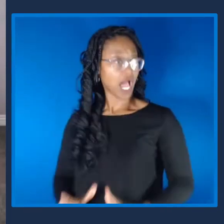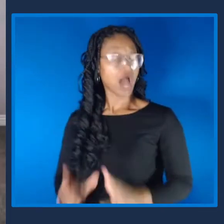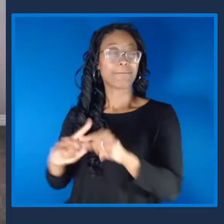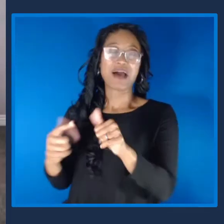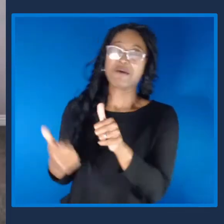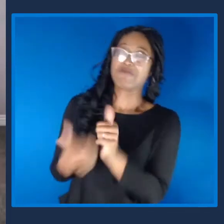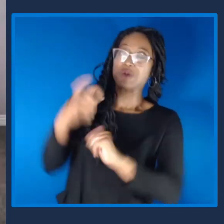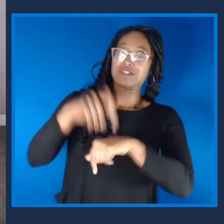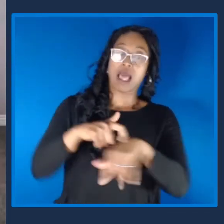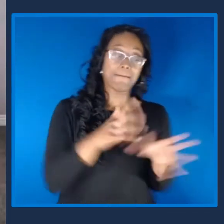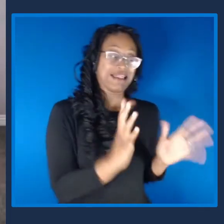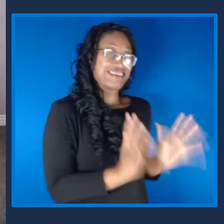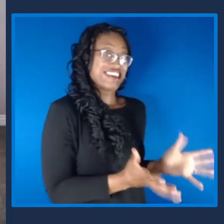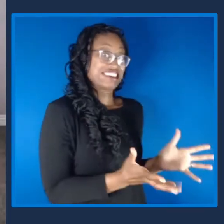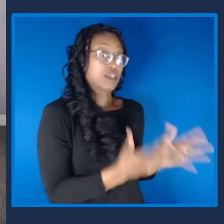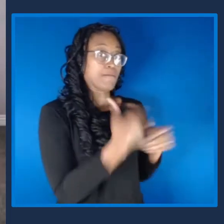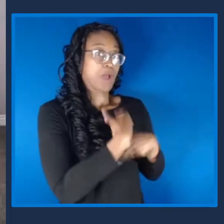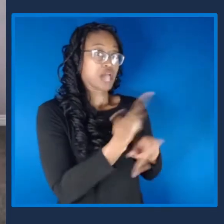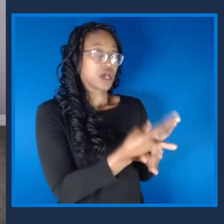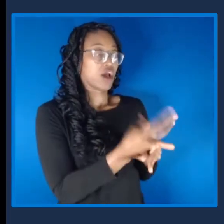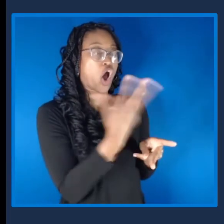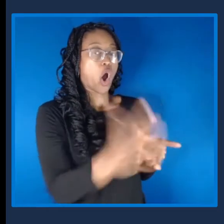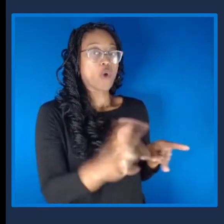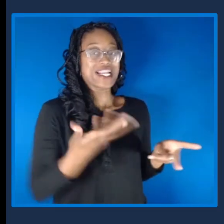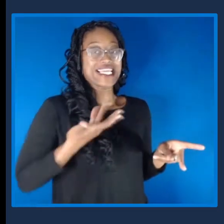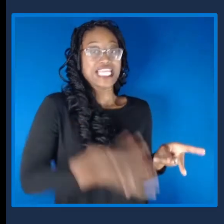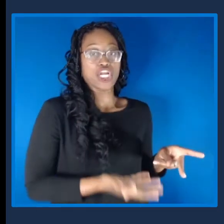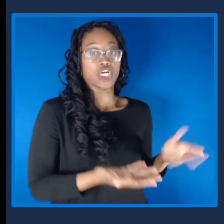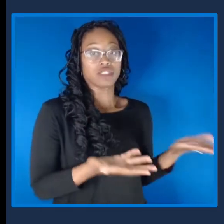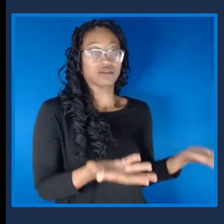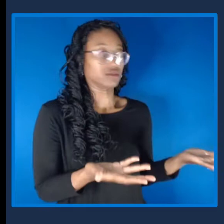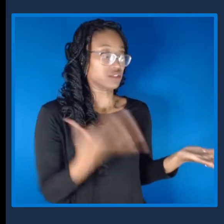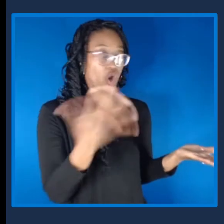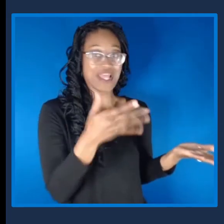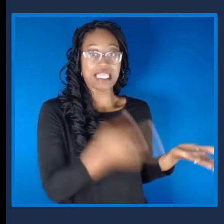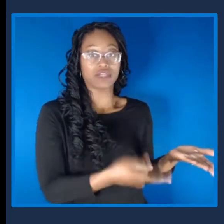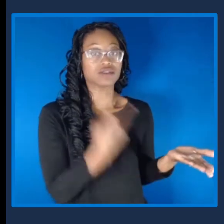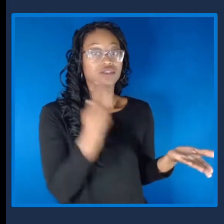from something that already exists and is out there in the universe.